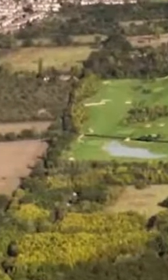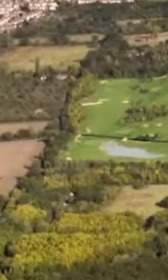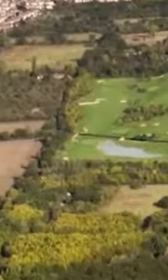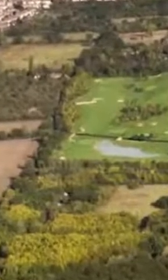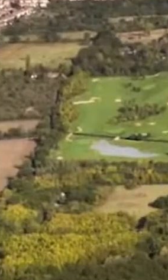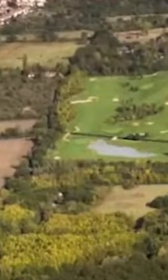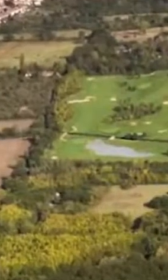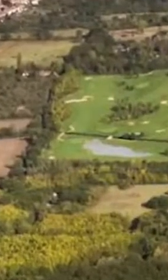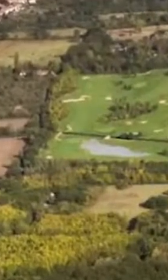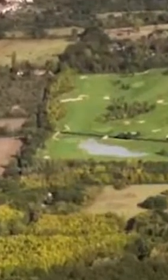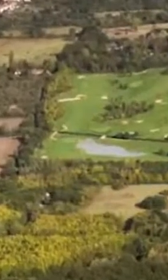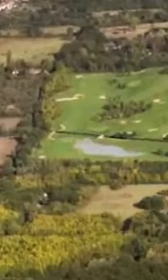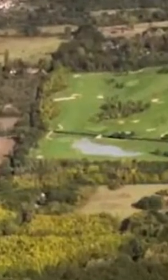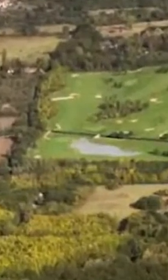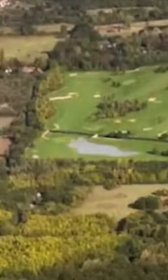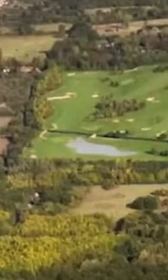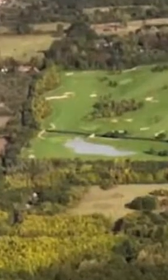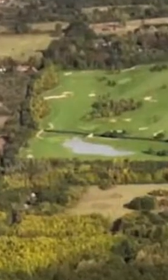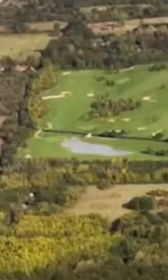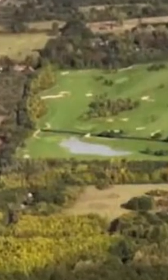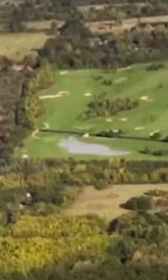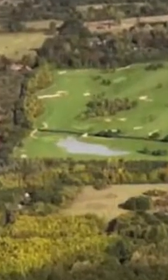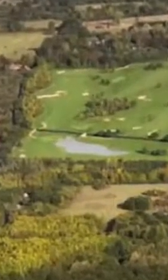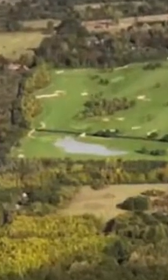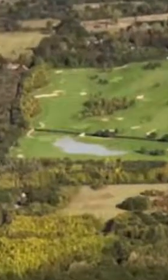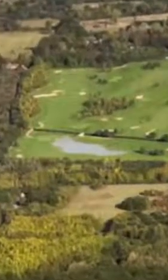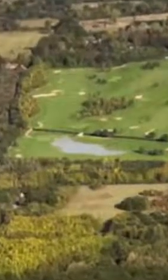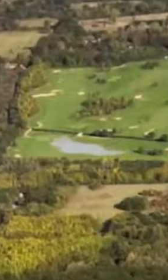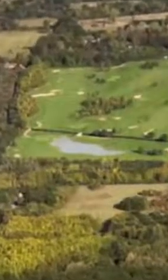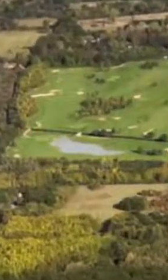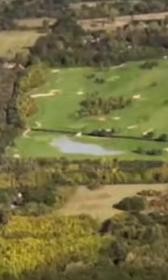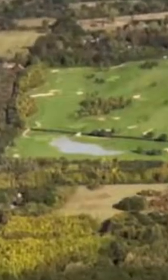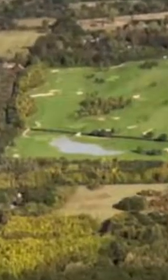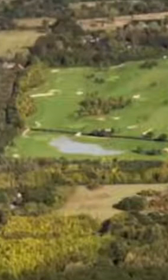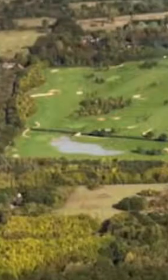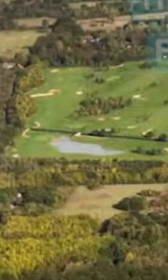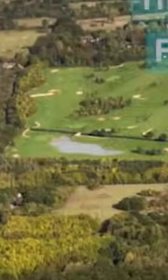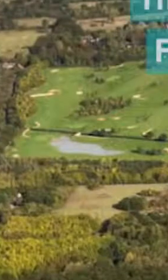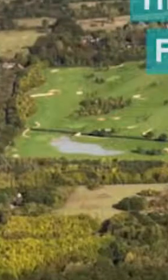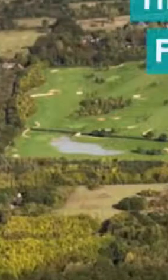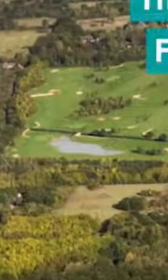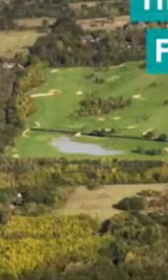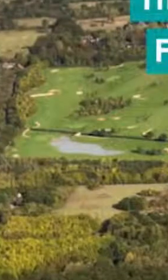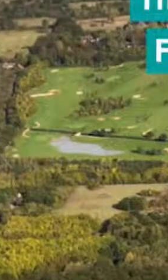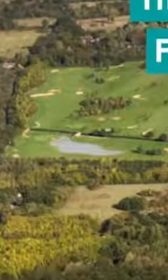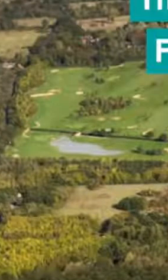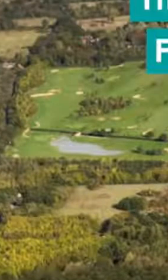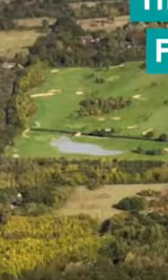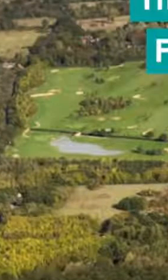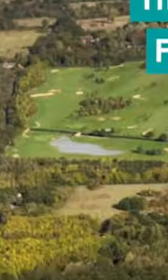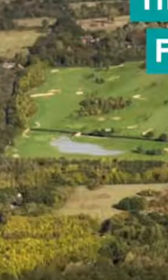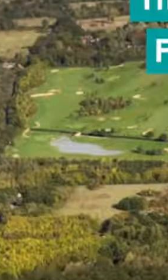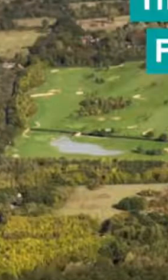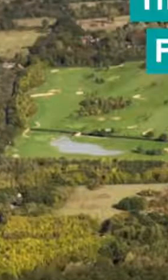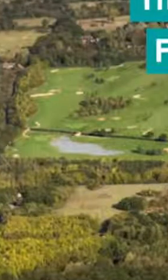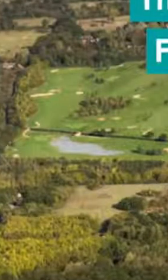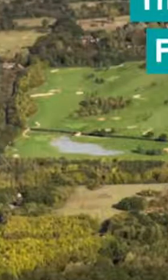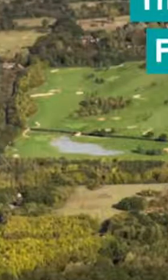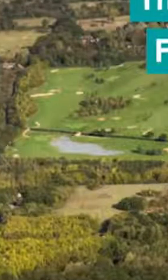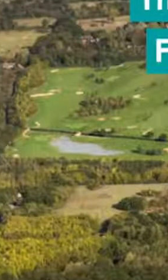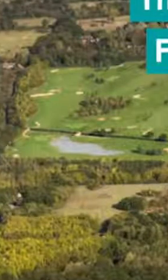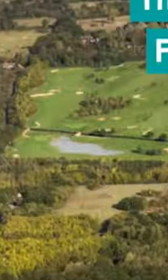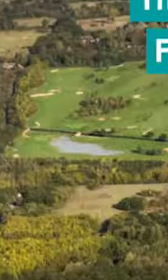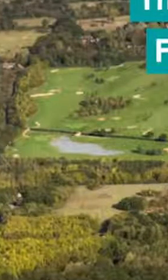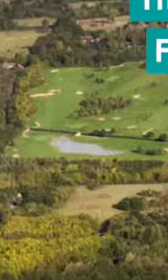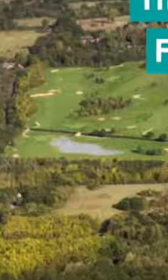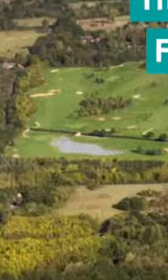track and a multi-utilities diversion. We've located these within the same area to limit the reduction in woodland compensation